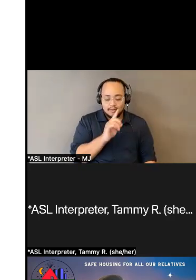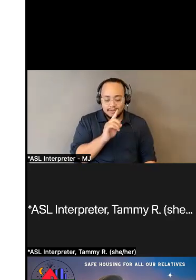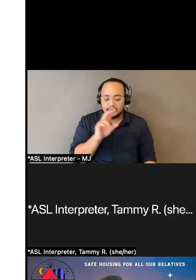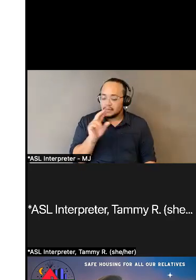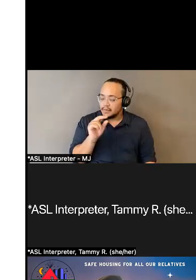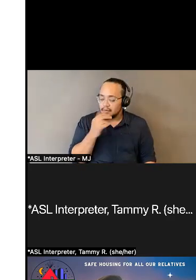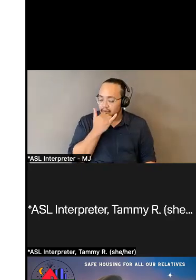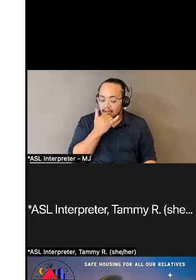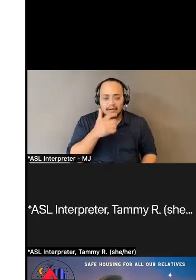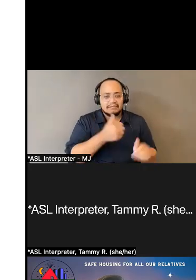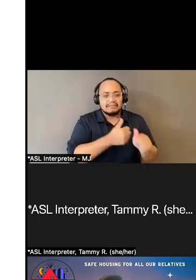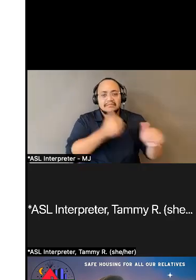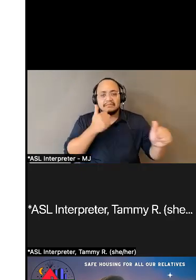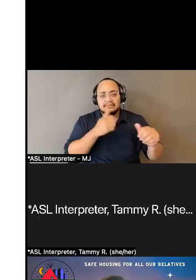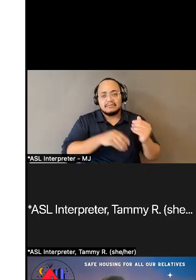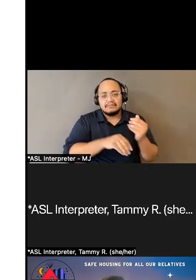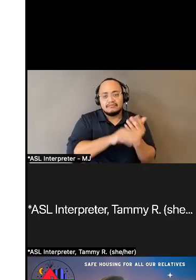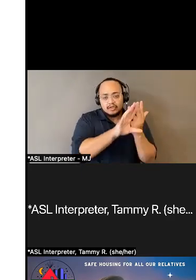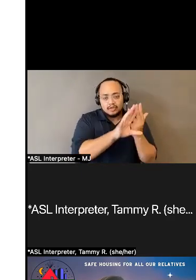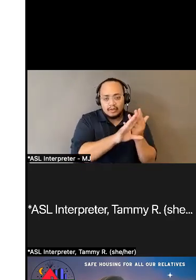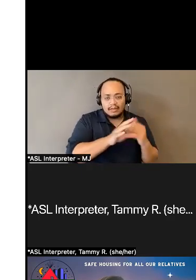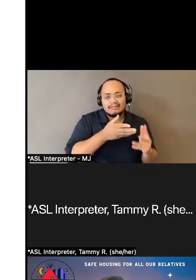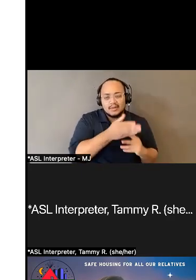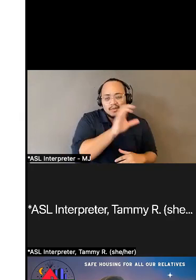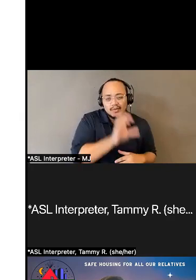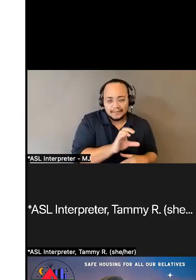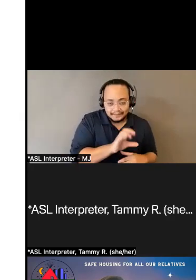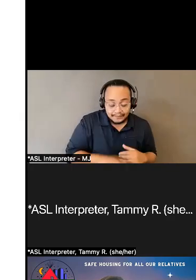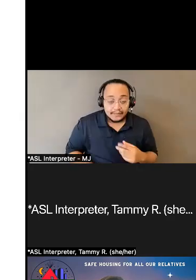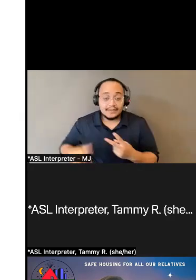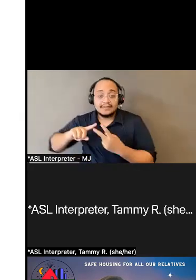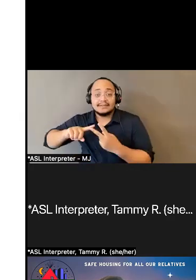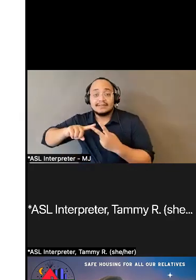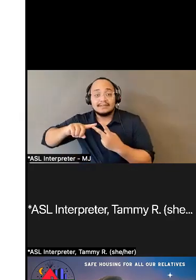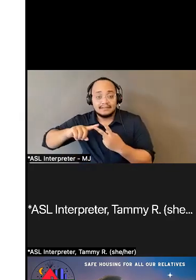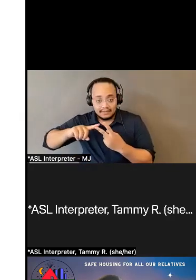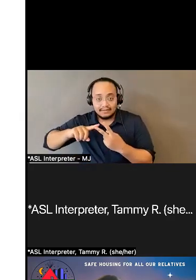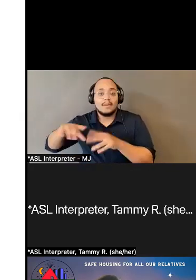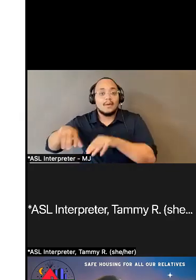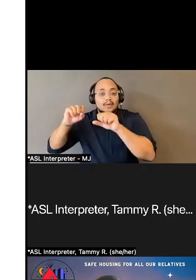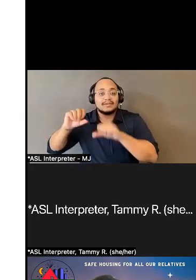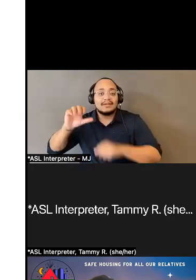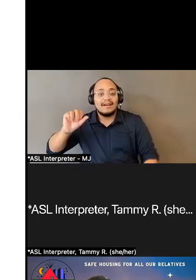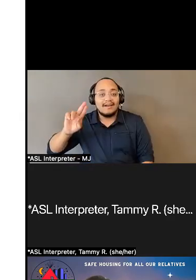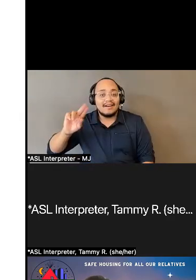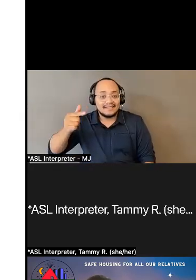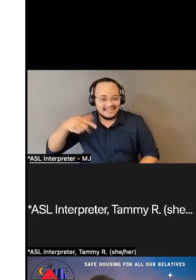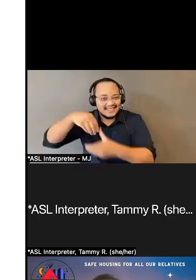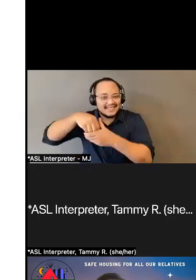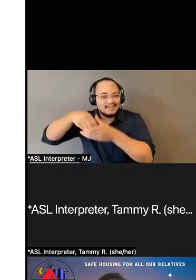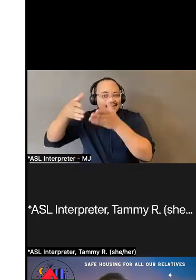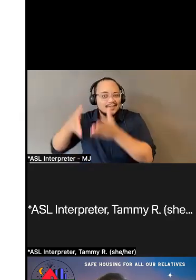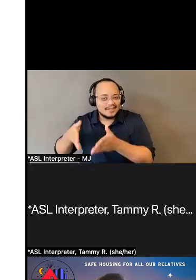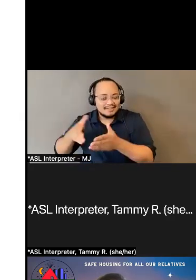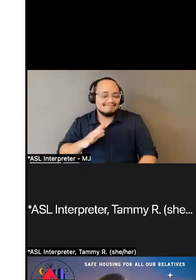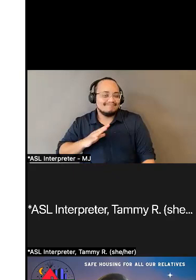completely remotely over Zoom. And then the second one I was super excited we did in August was in person, which was